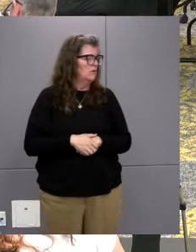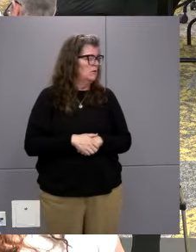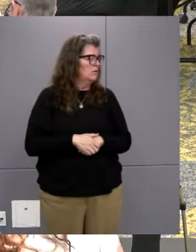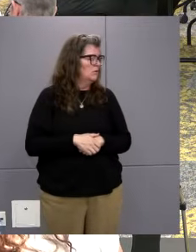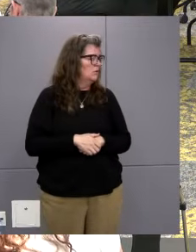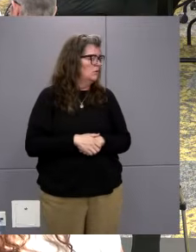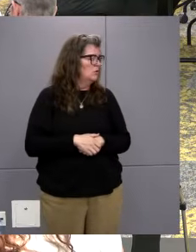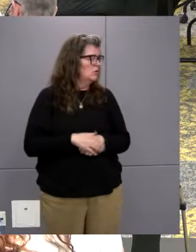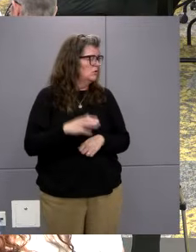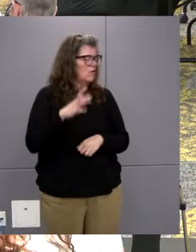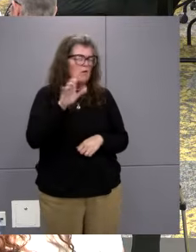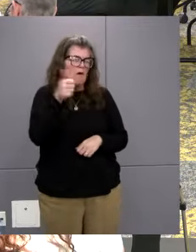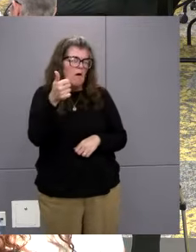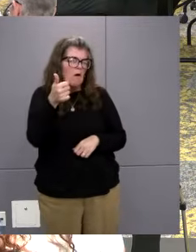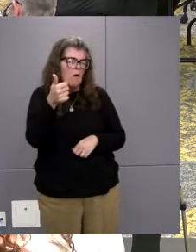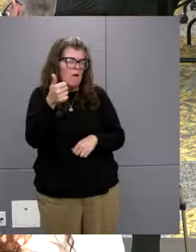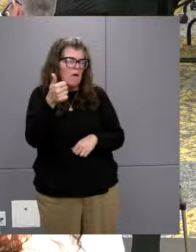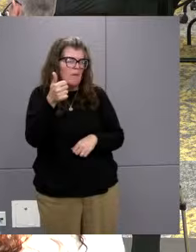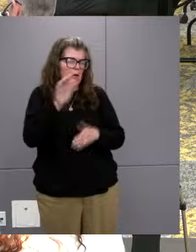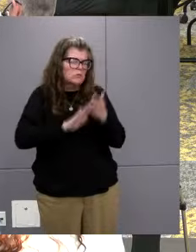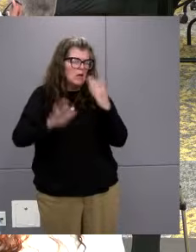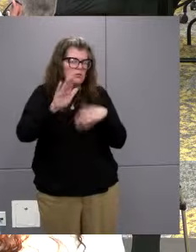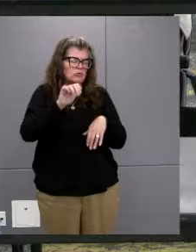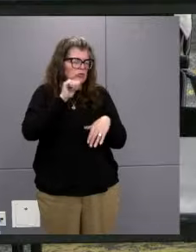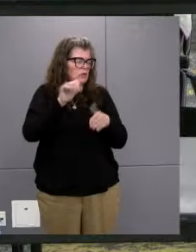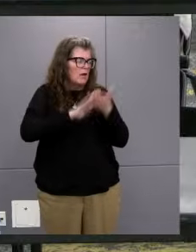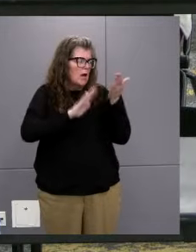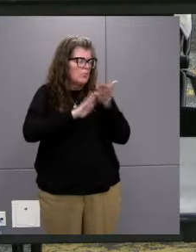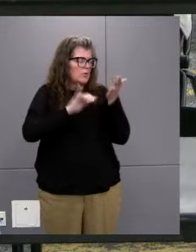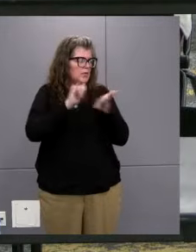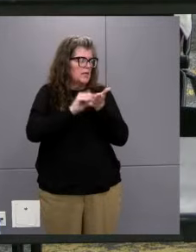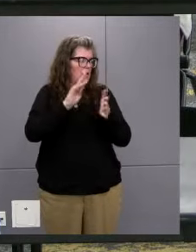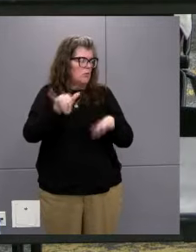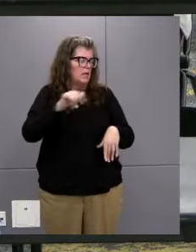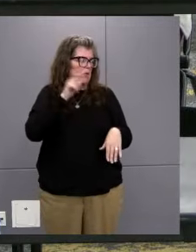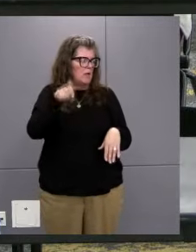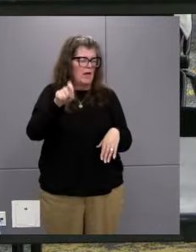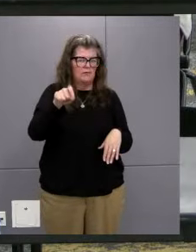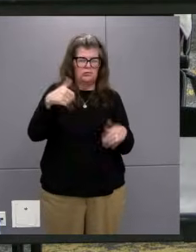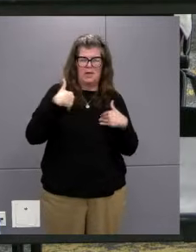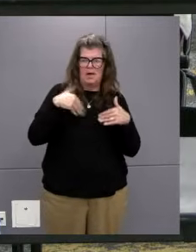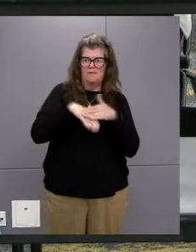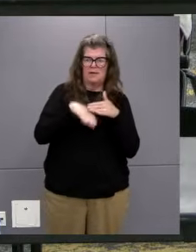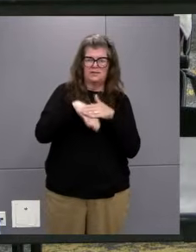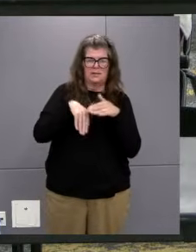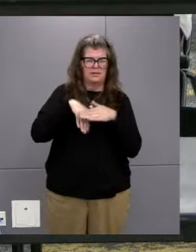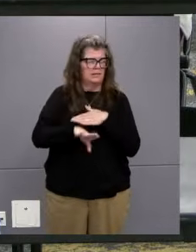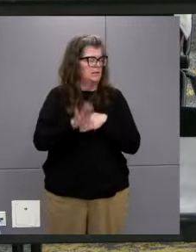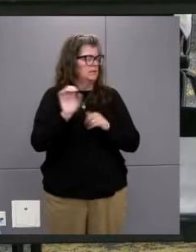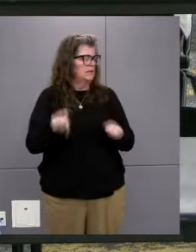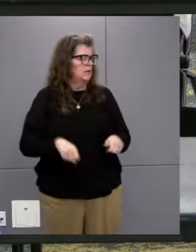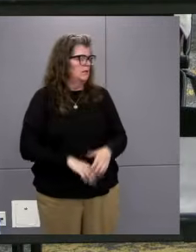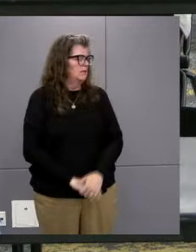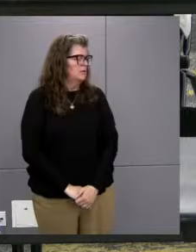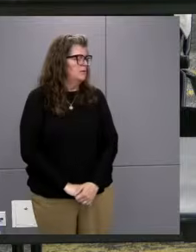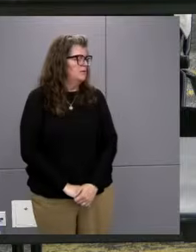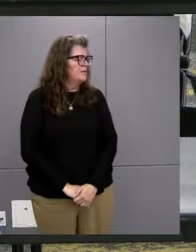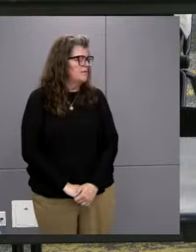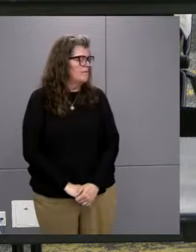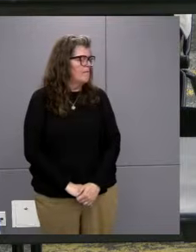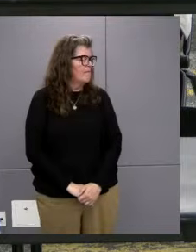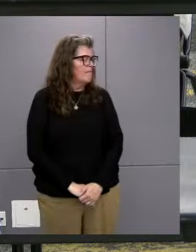through the chair, you said other colleges do not operate this way. It's because they don't have to. They have access. They can walk right in.